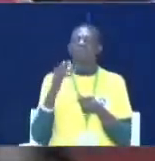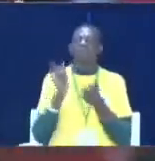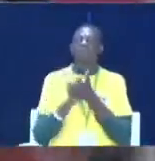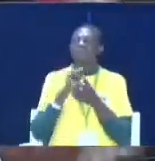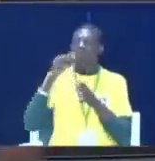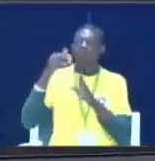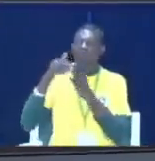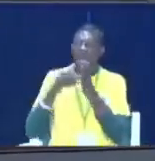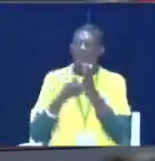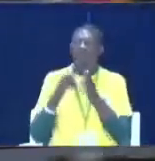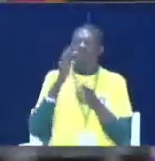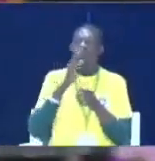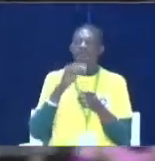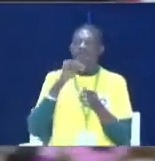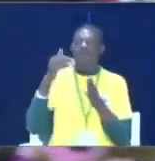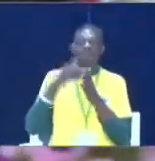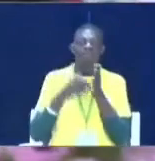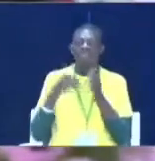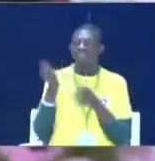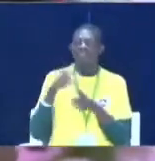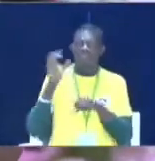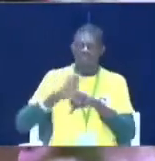you don't mention RCCG, then you have not mentioned any church.